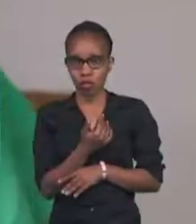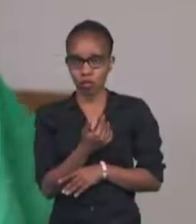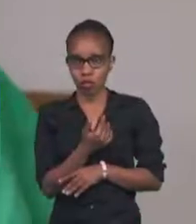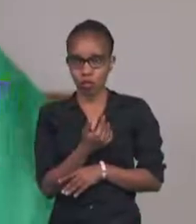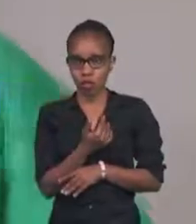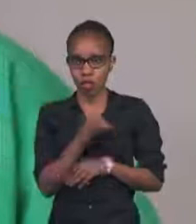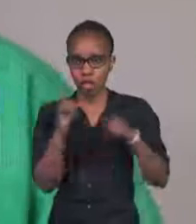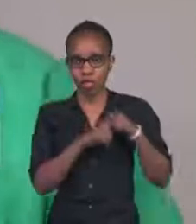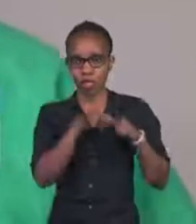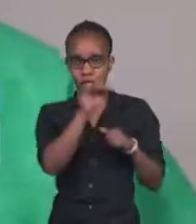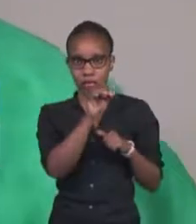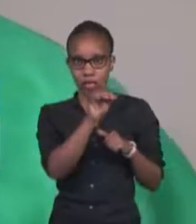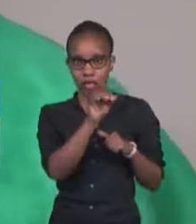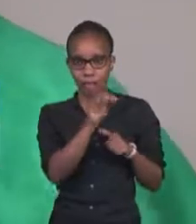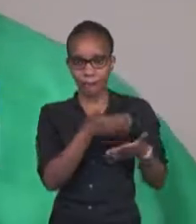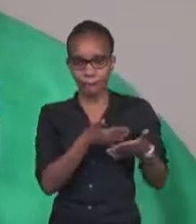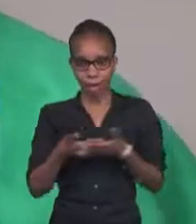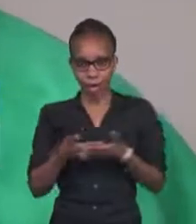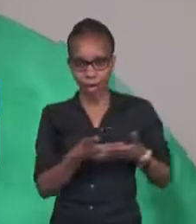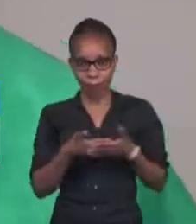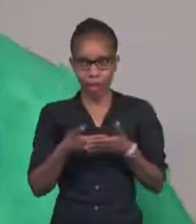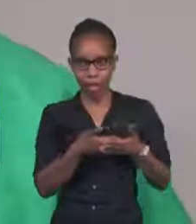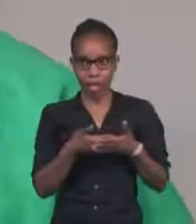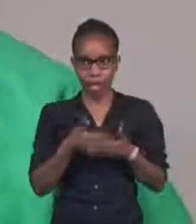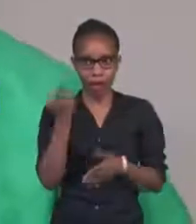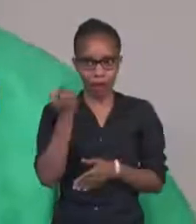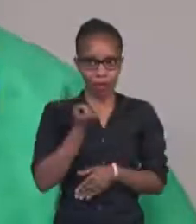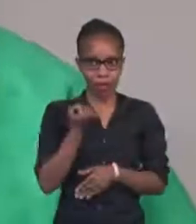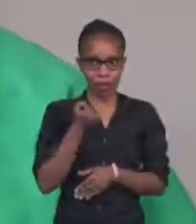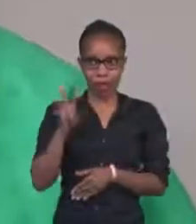delivered 60 female and 40 male.